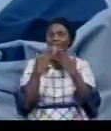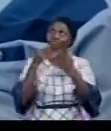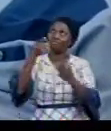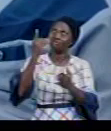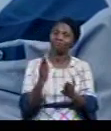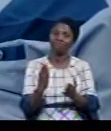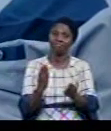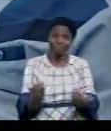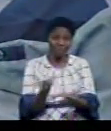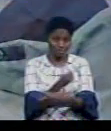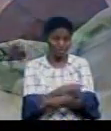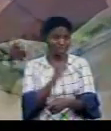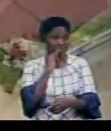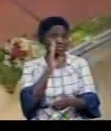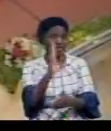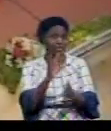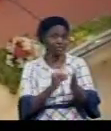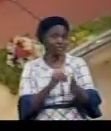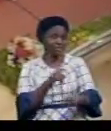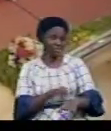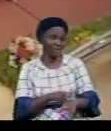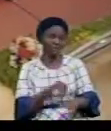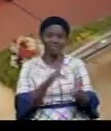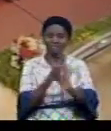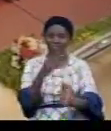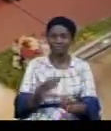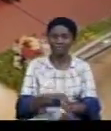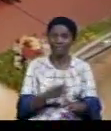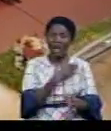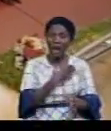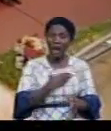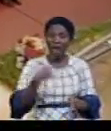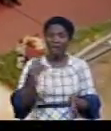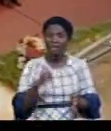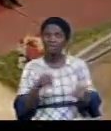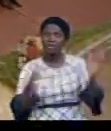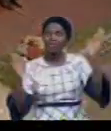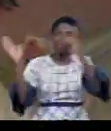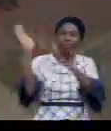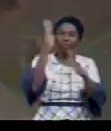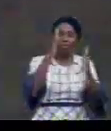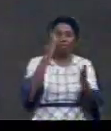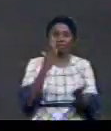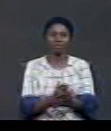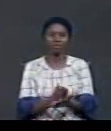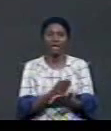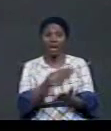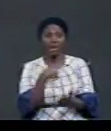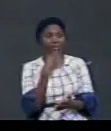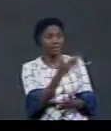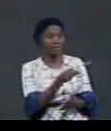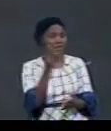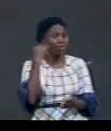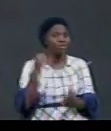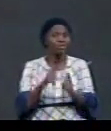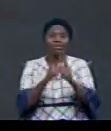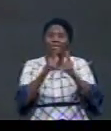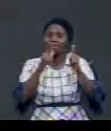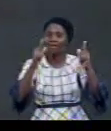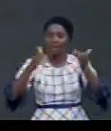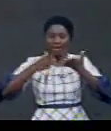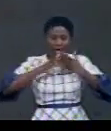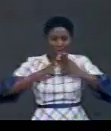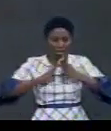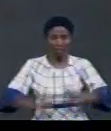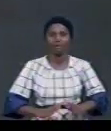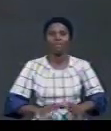the wind ceased, and there was a great calm. Look at verse 40. In